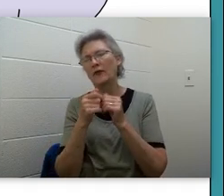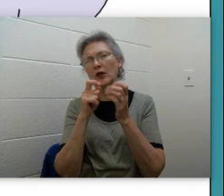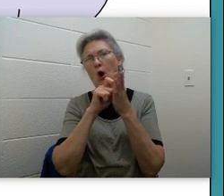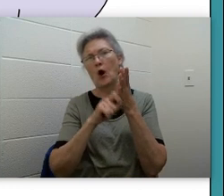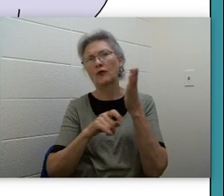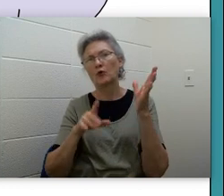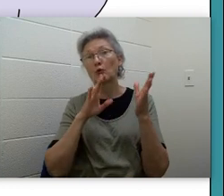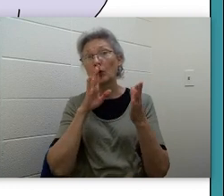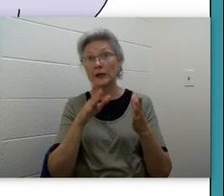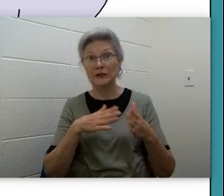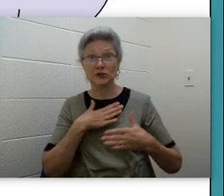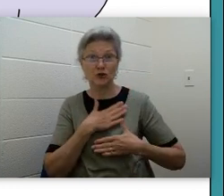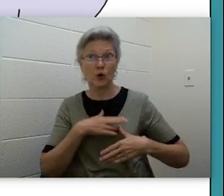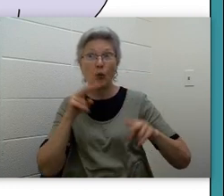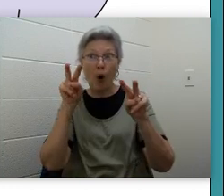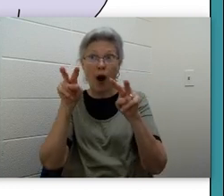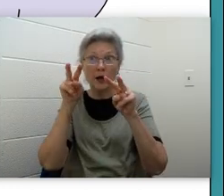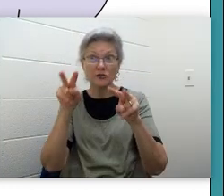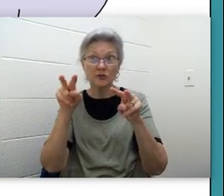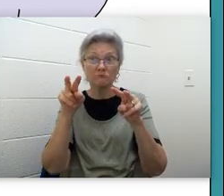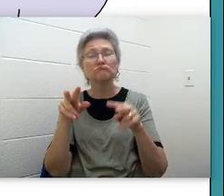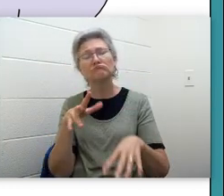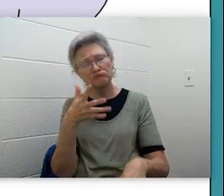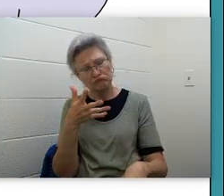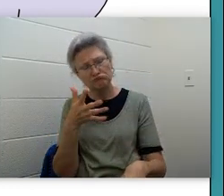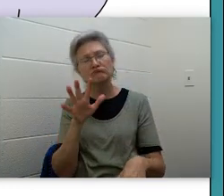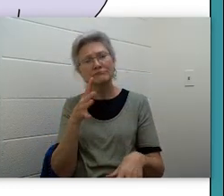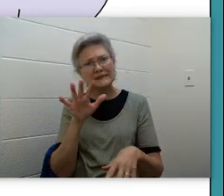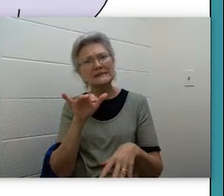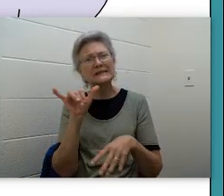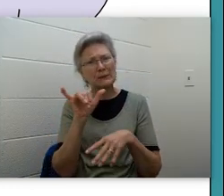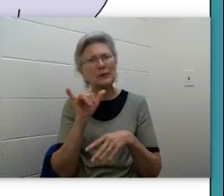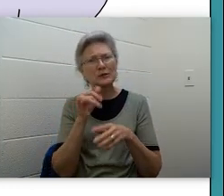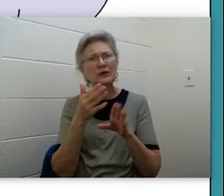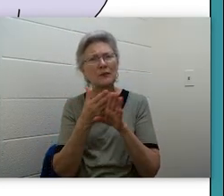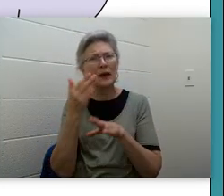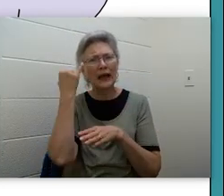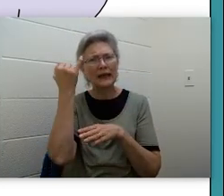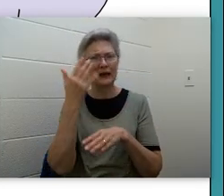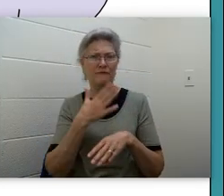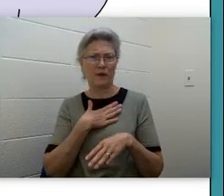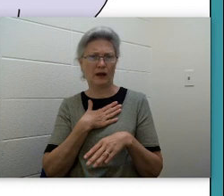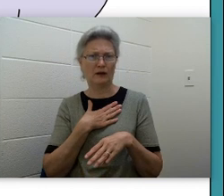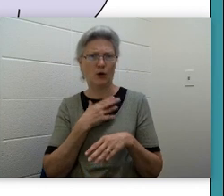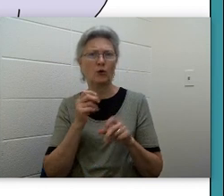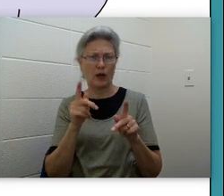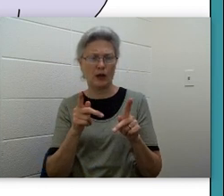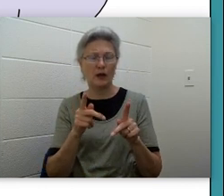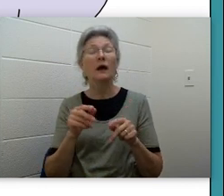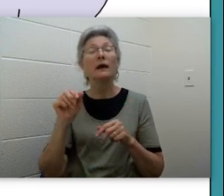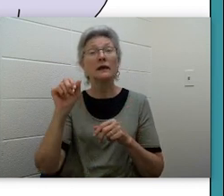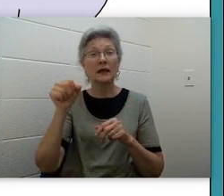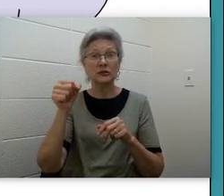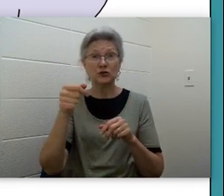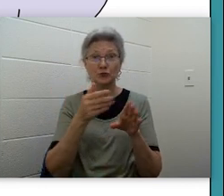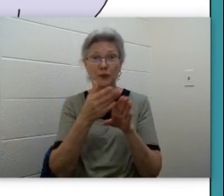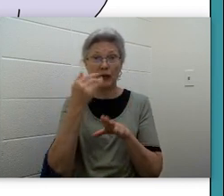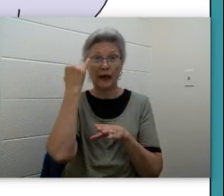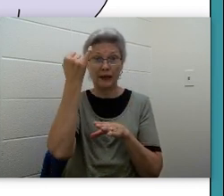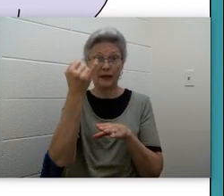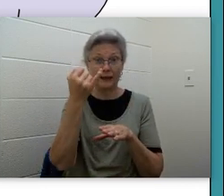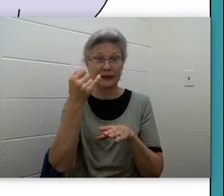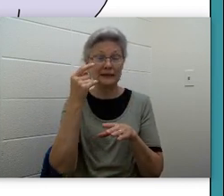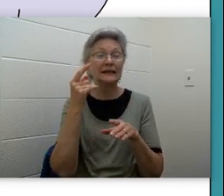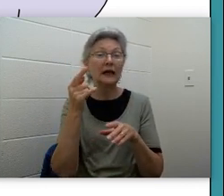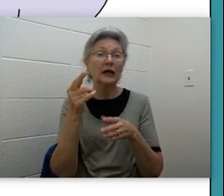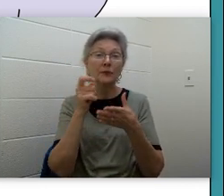author really enjoyed watching them and whatnot, that's pretty similar to the main idea here. So yes, your main idea can